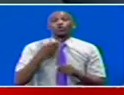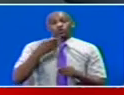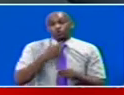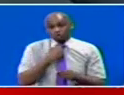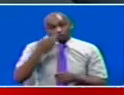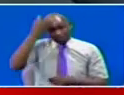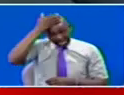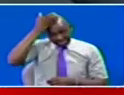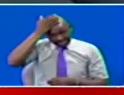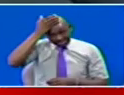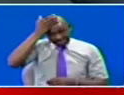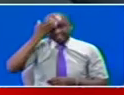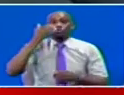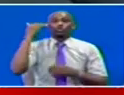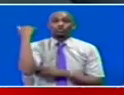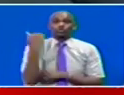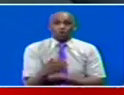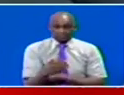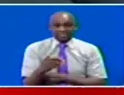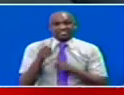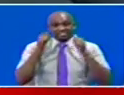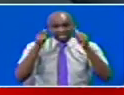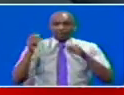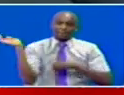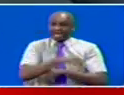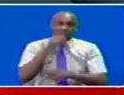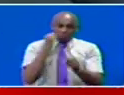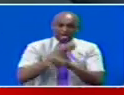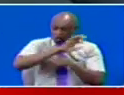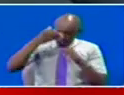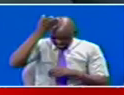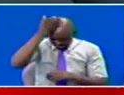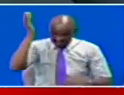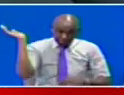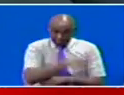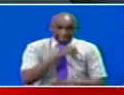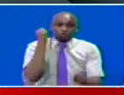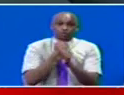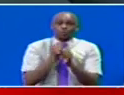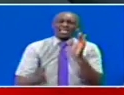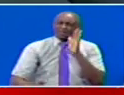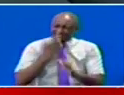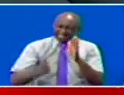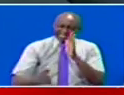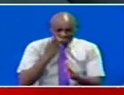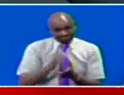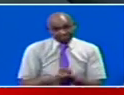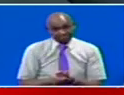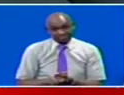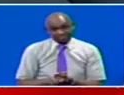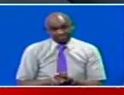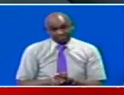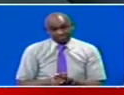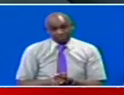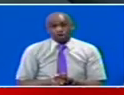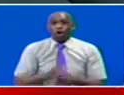Nurses suspends the strike and all nurses to resume duty immediately.